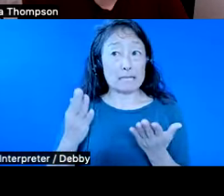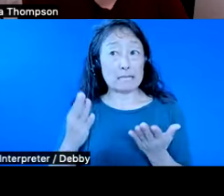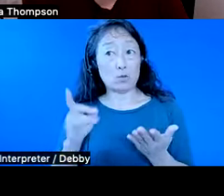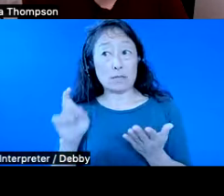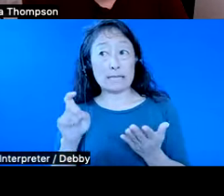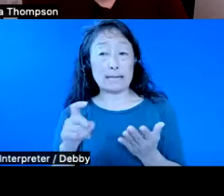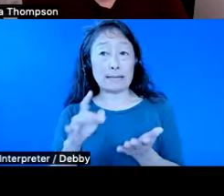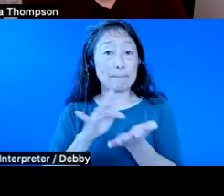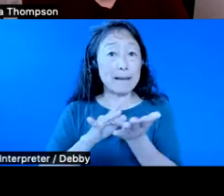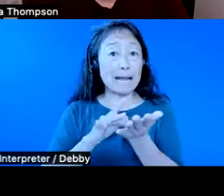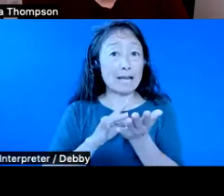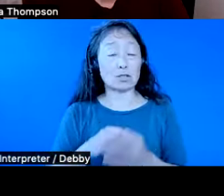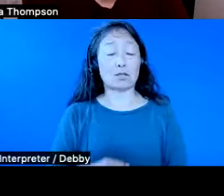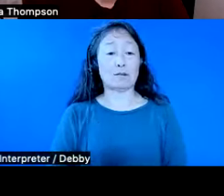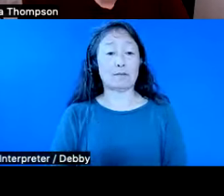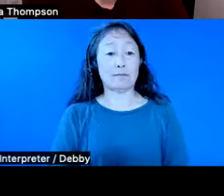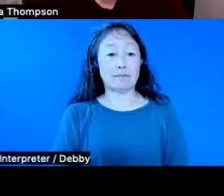to be needed.